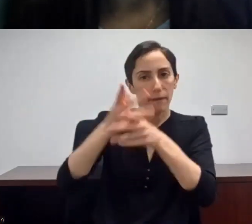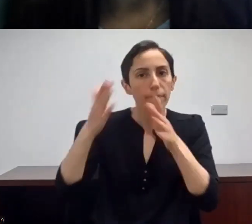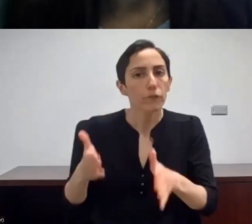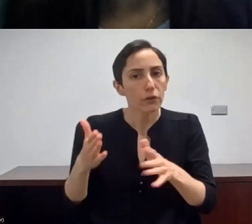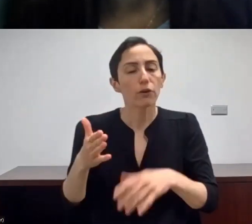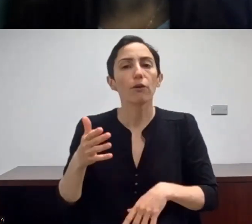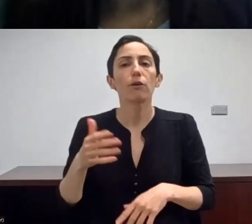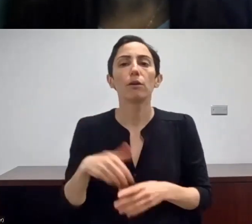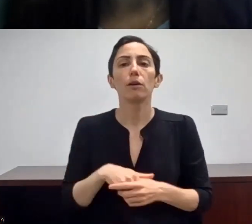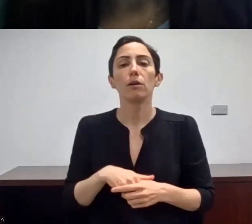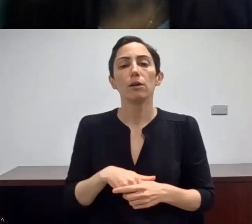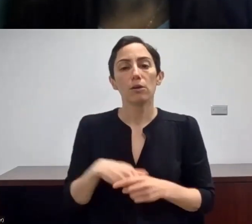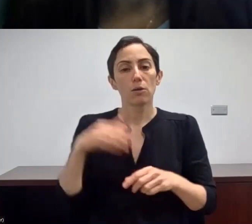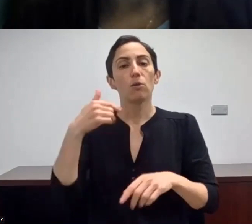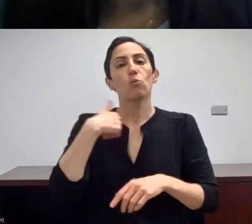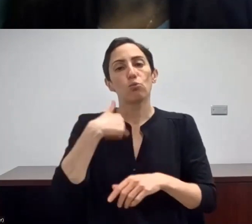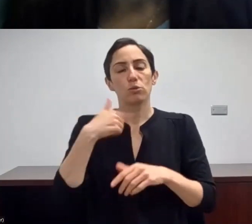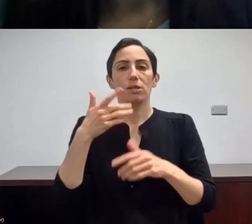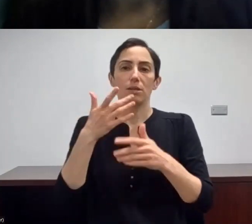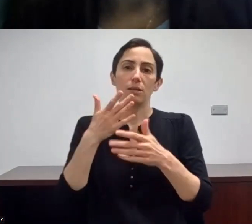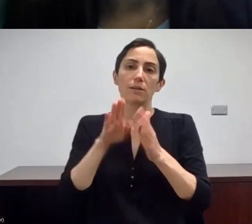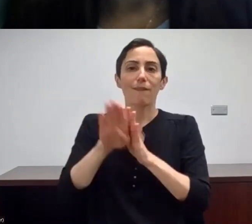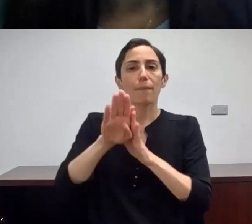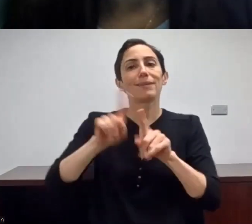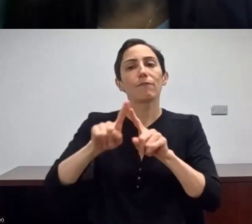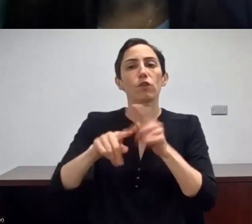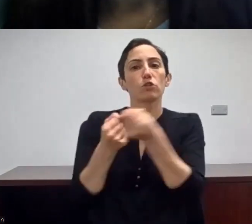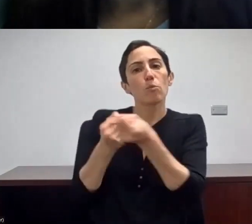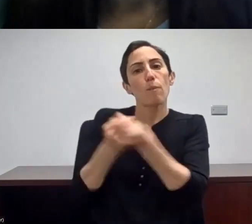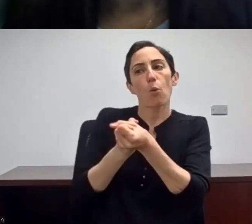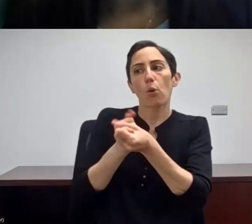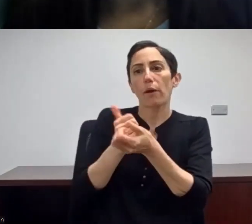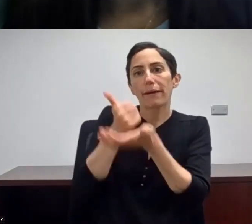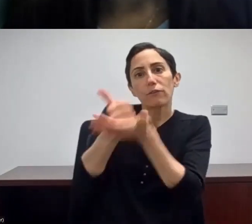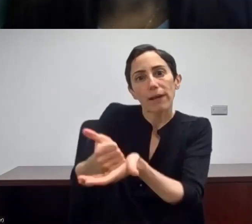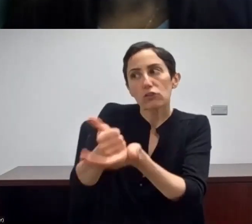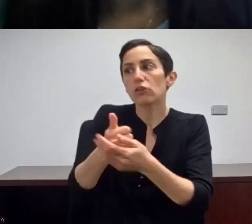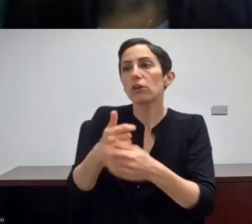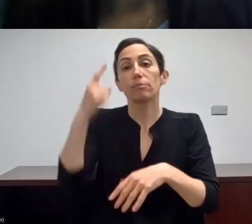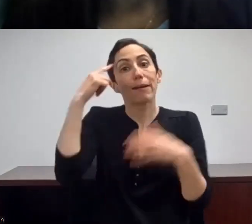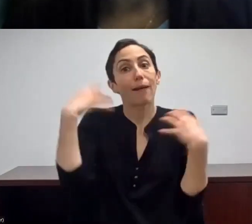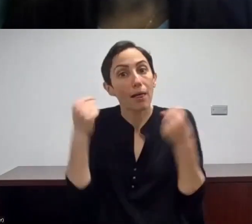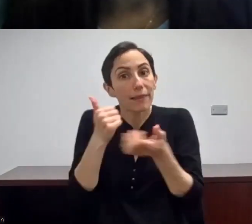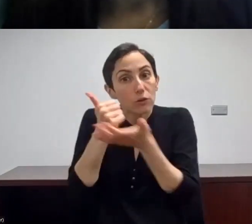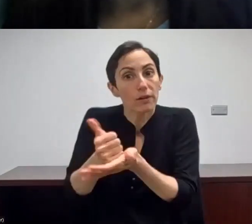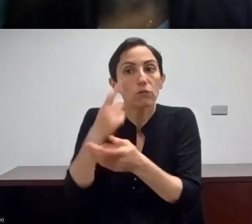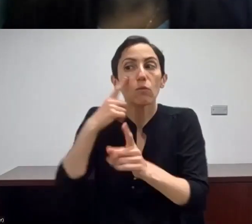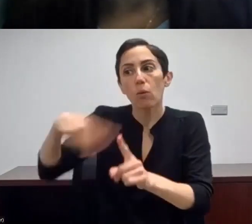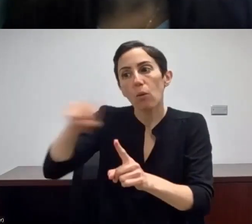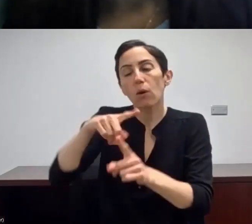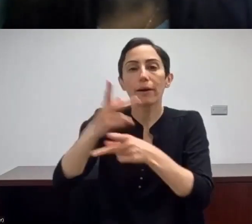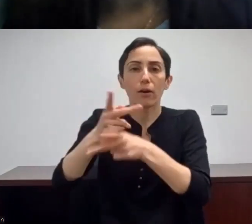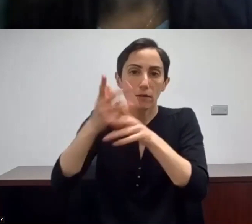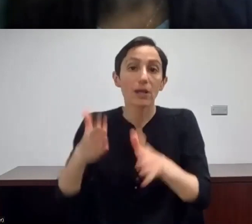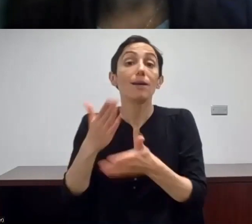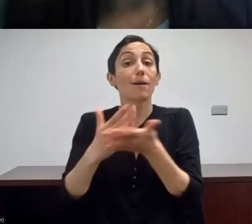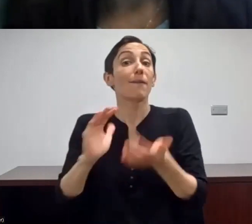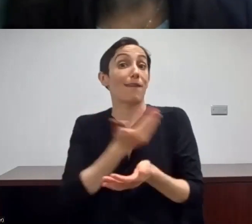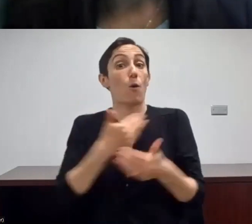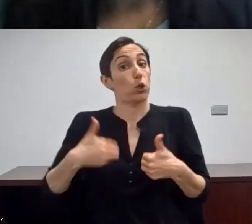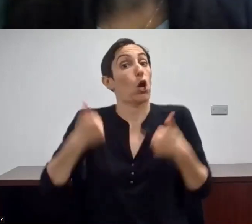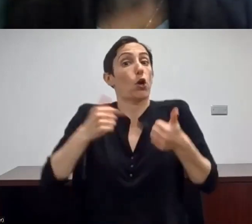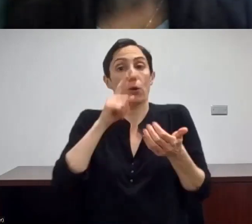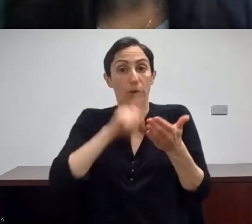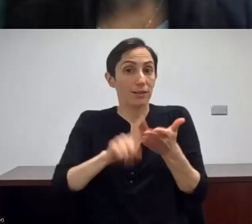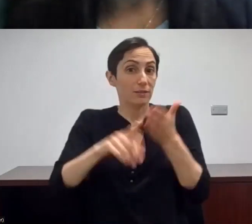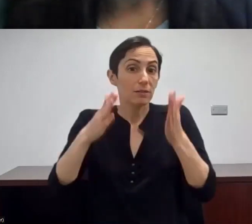care interventions. We have mental health interventions. And a few of our younger researchers are really interested in this. For example, Dr.